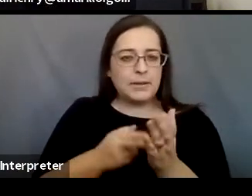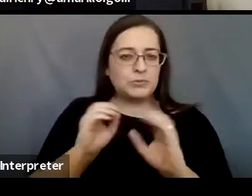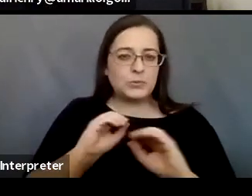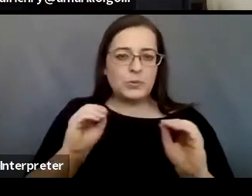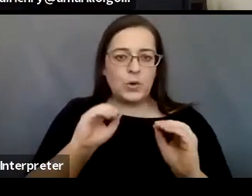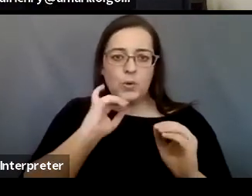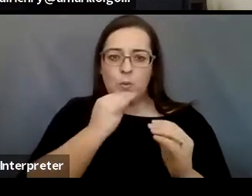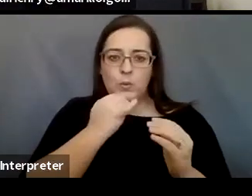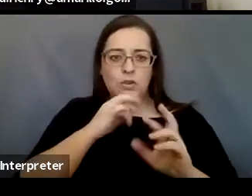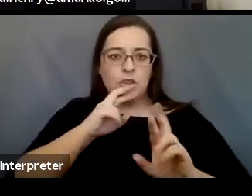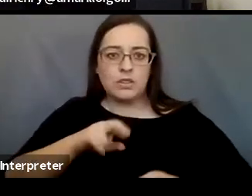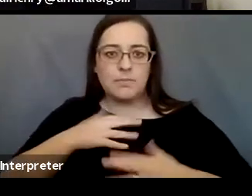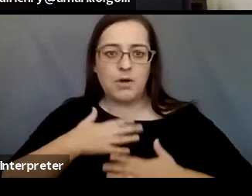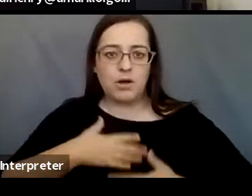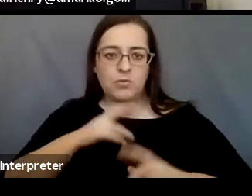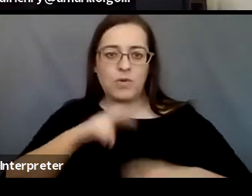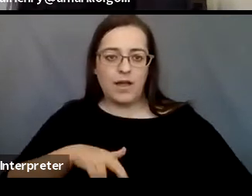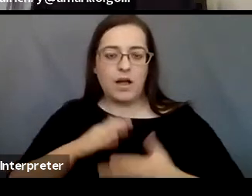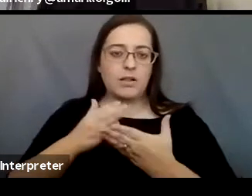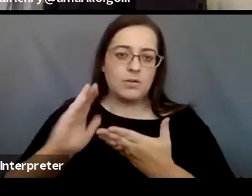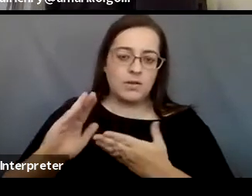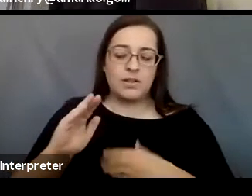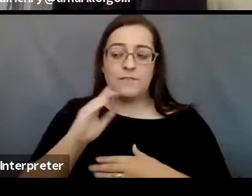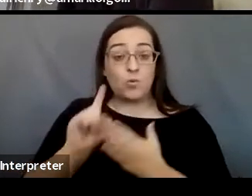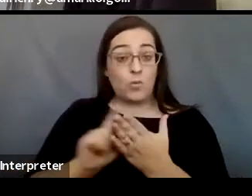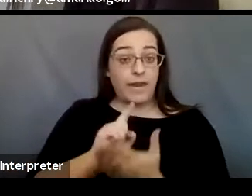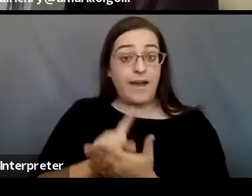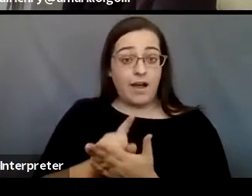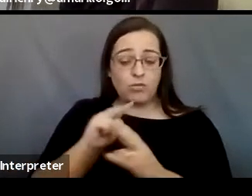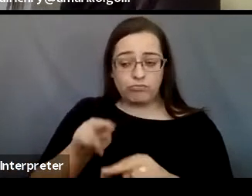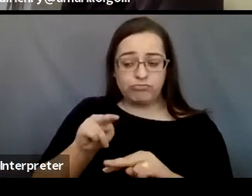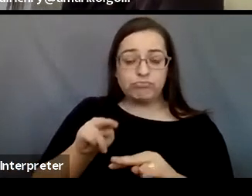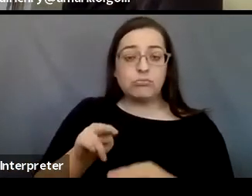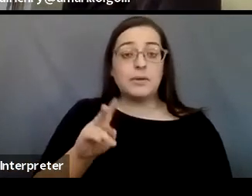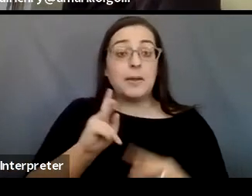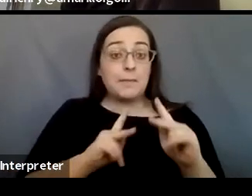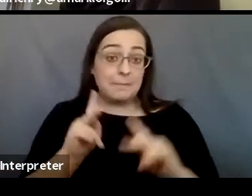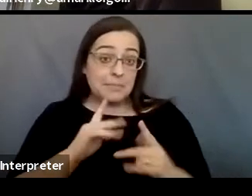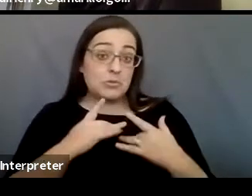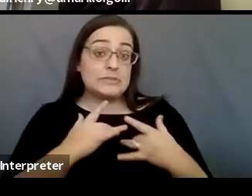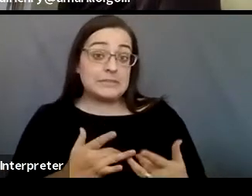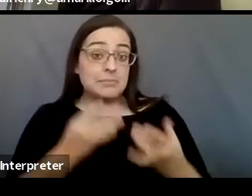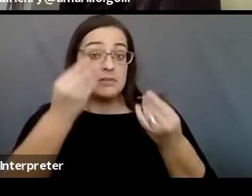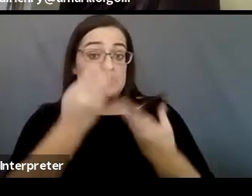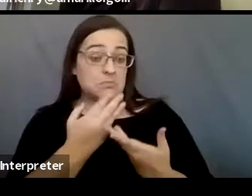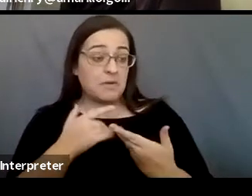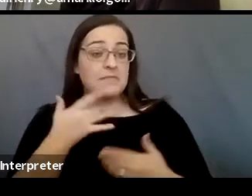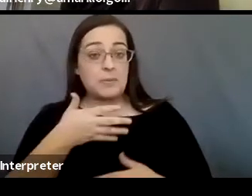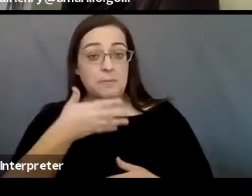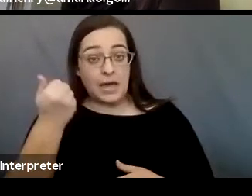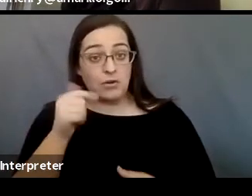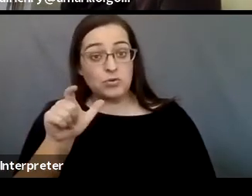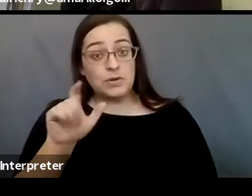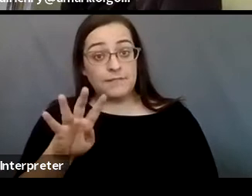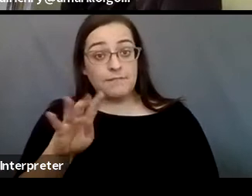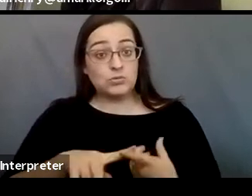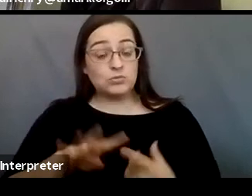said, anecdotally, people are telling me that they do feel better within 24 to 48 hours after the